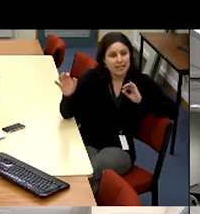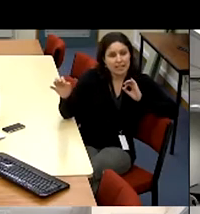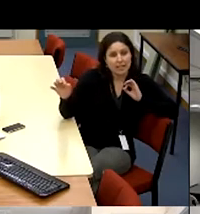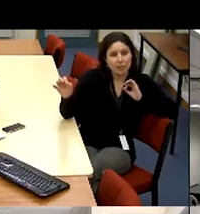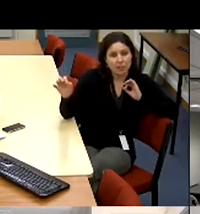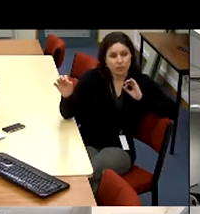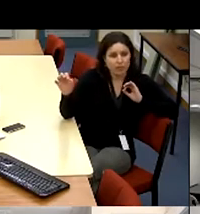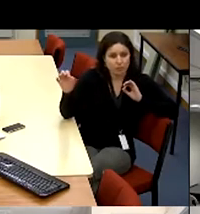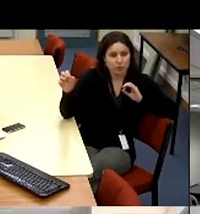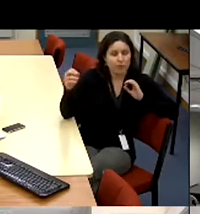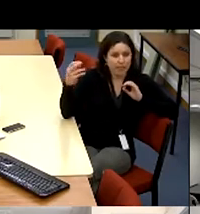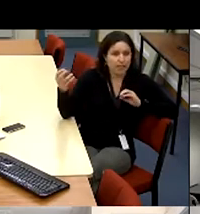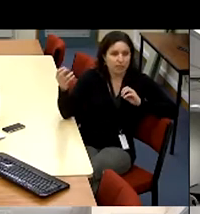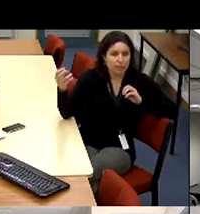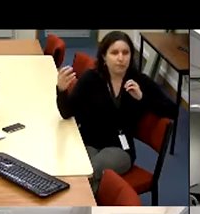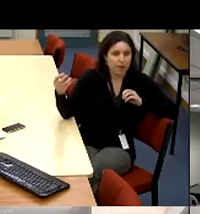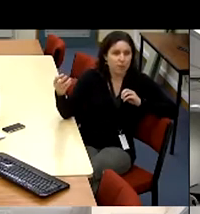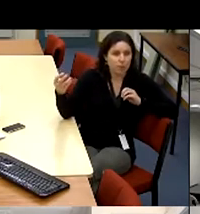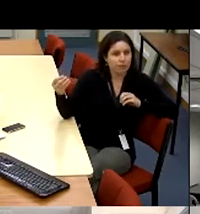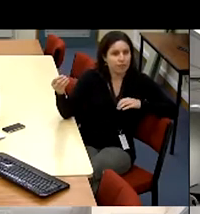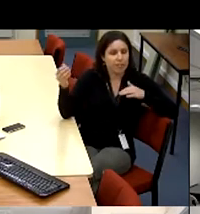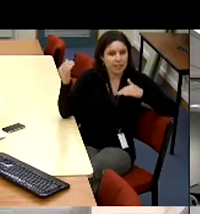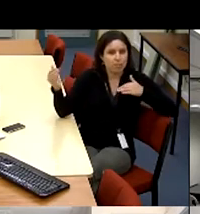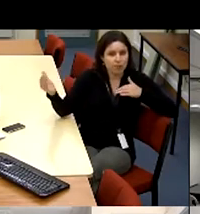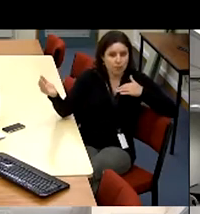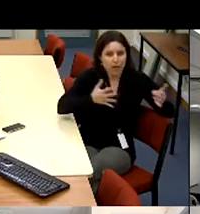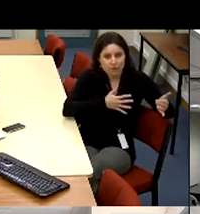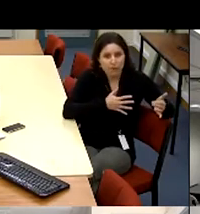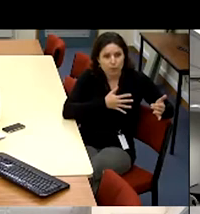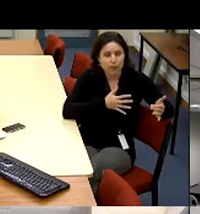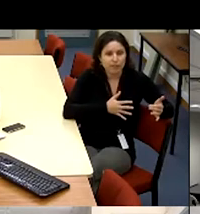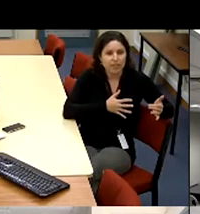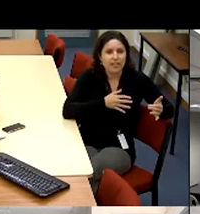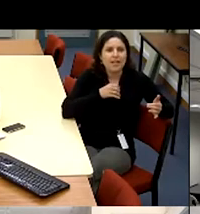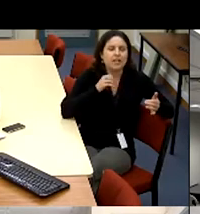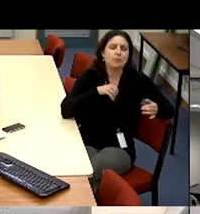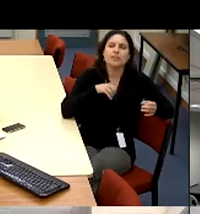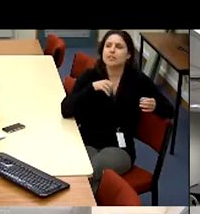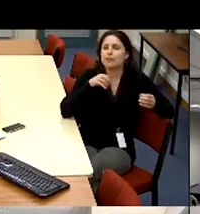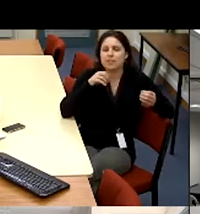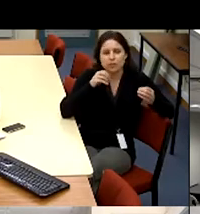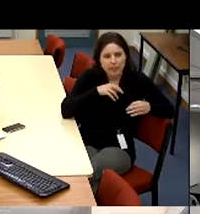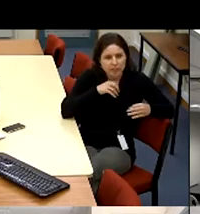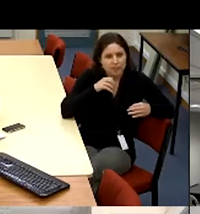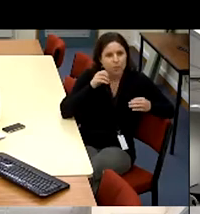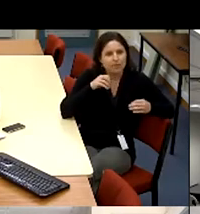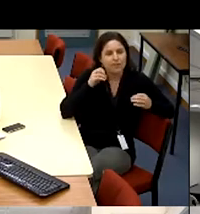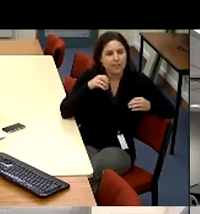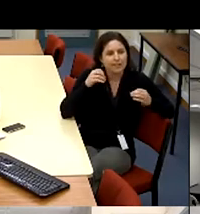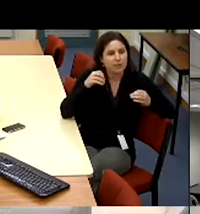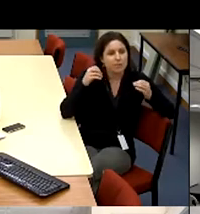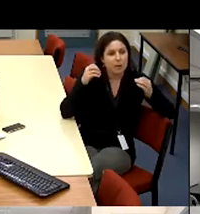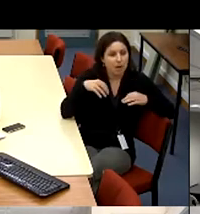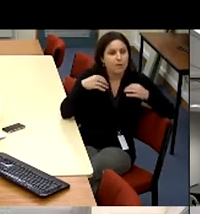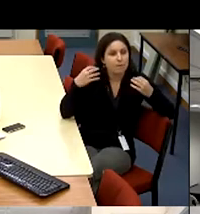the ARCC, who are trying to work really hard to redefine the word refugee and get a move away from the word refugee, express their frustration that when they